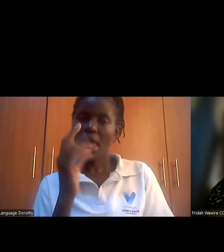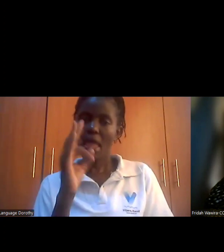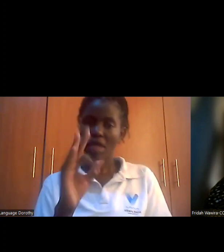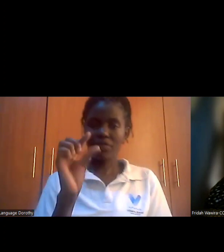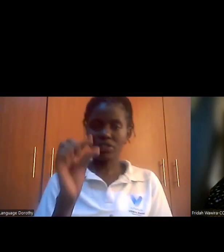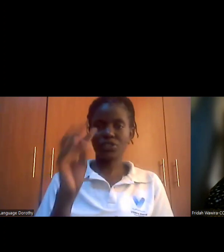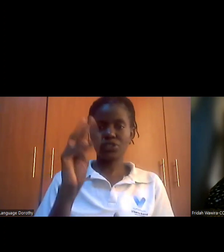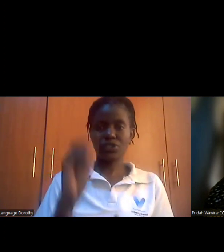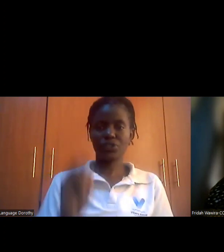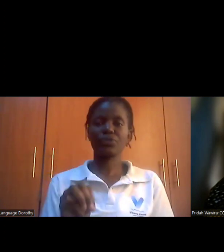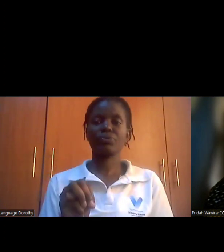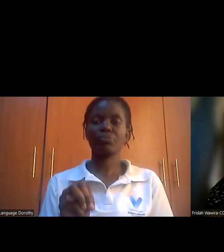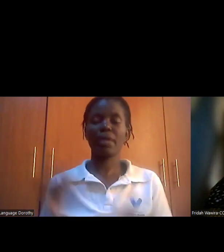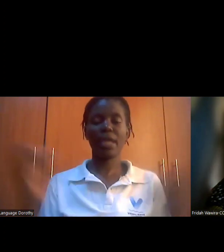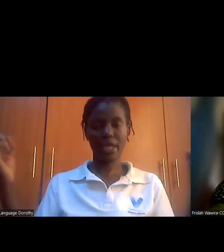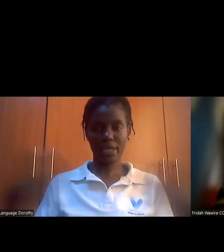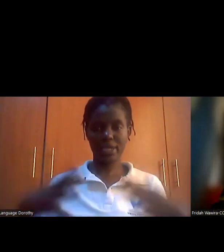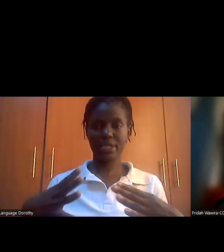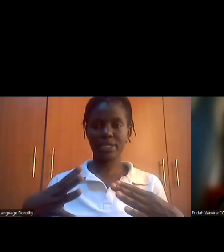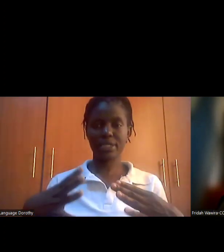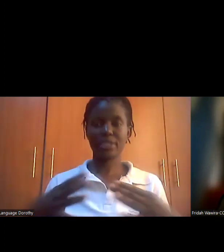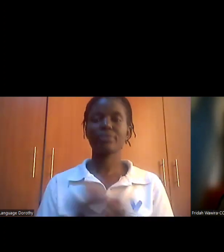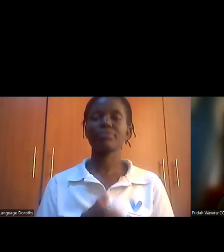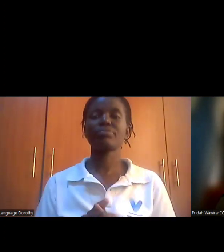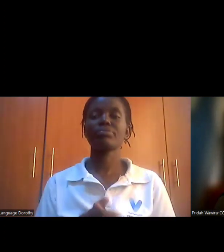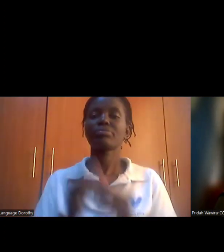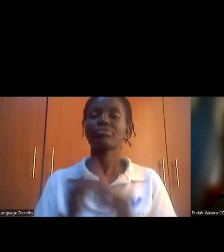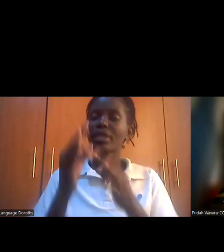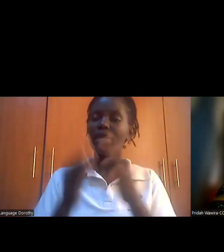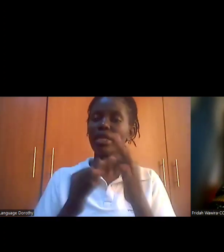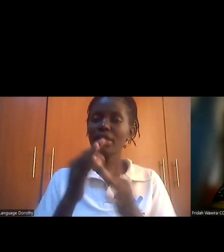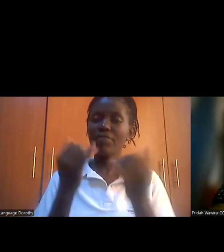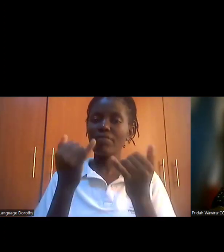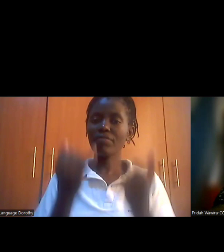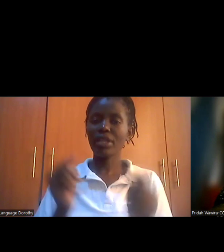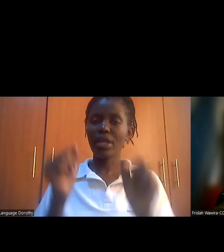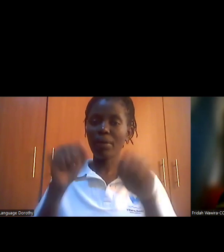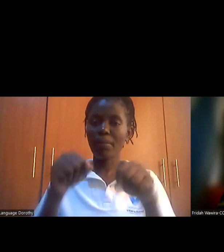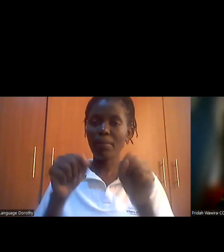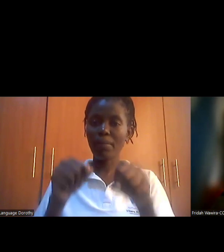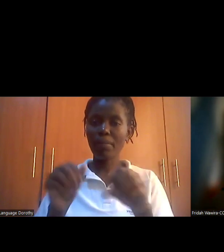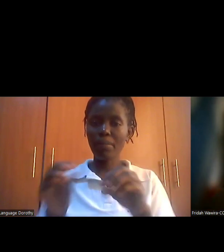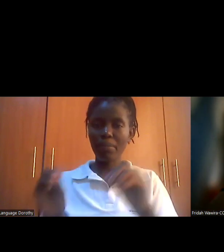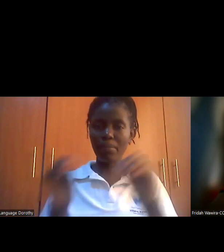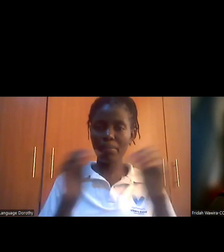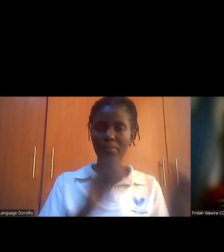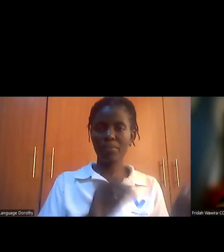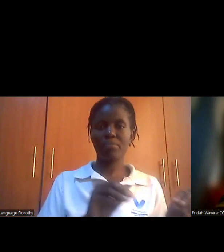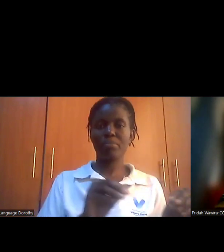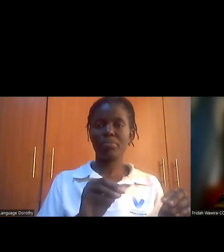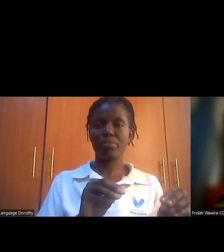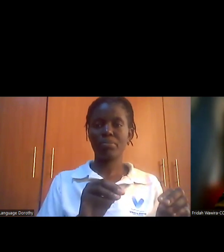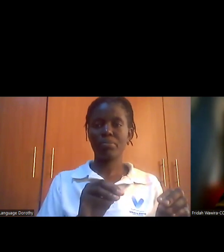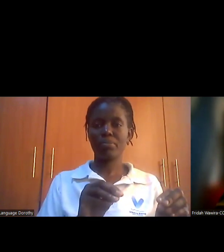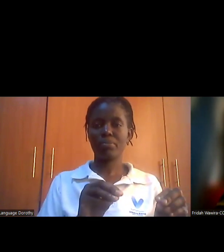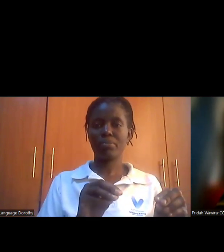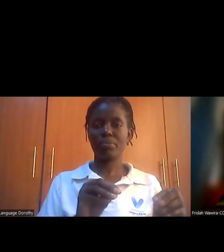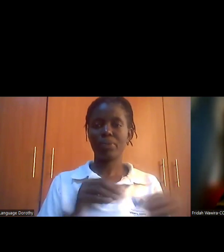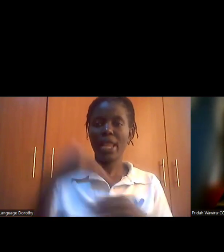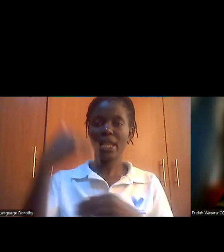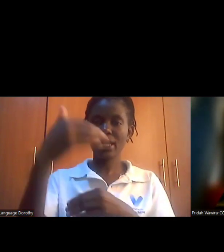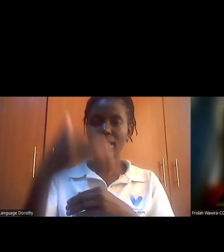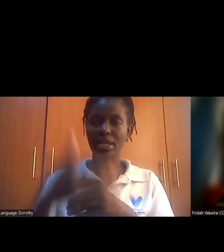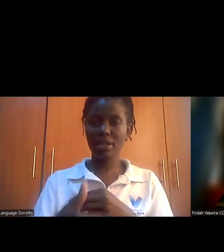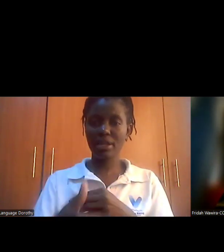was clear. Thank you. So if I can now move to the next panelist, allow me to